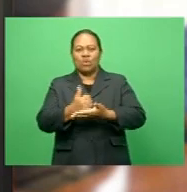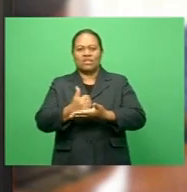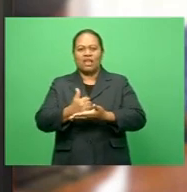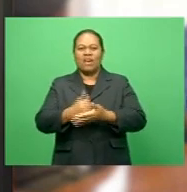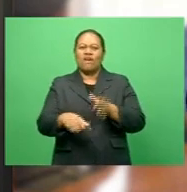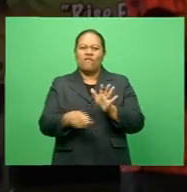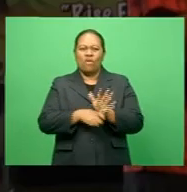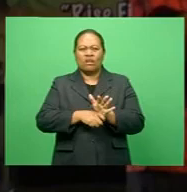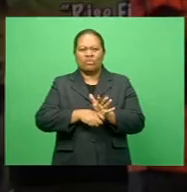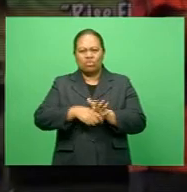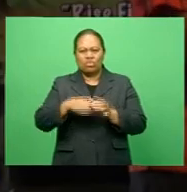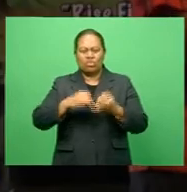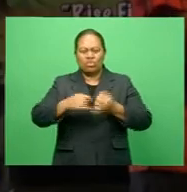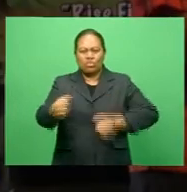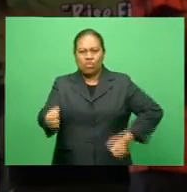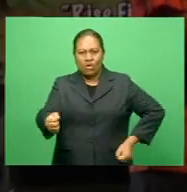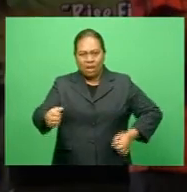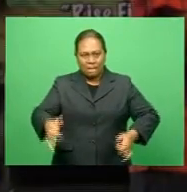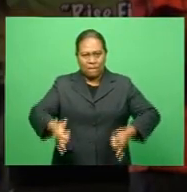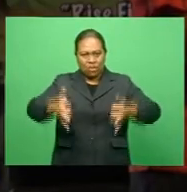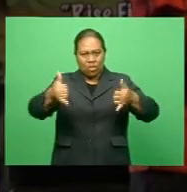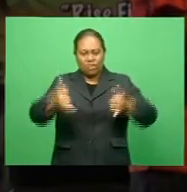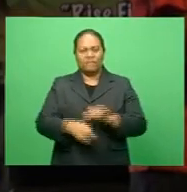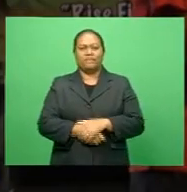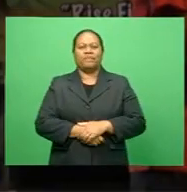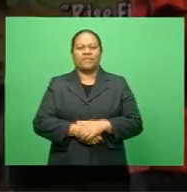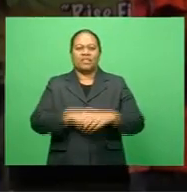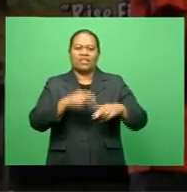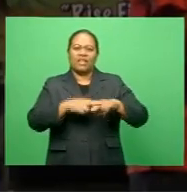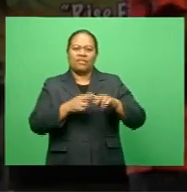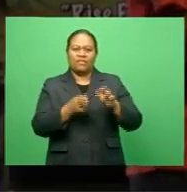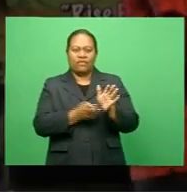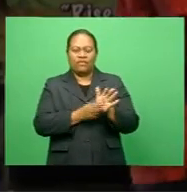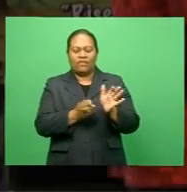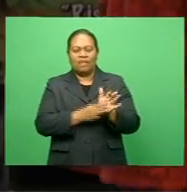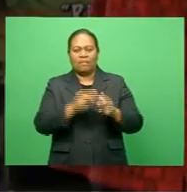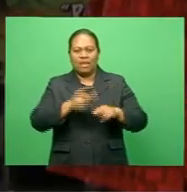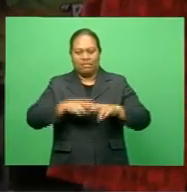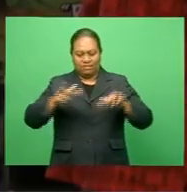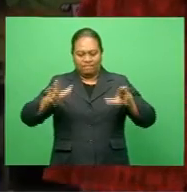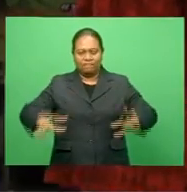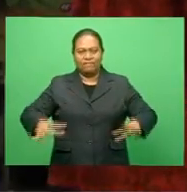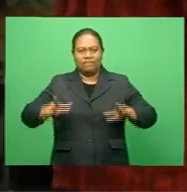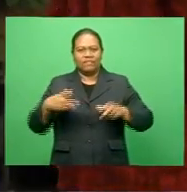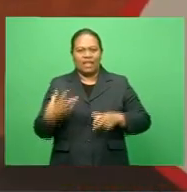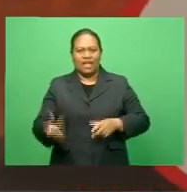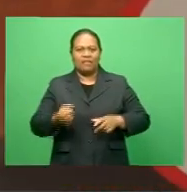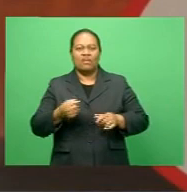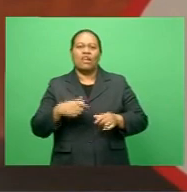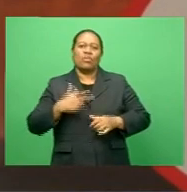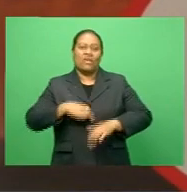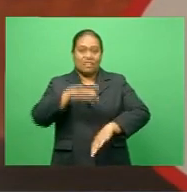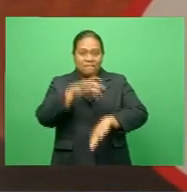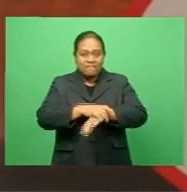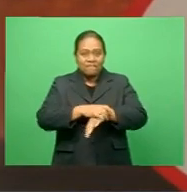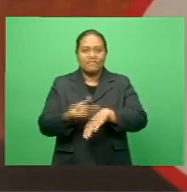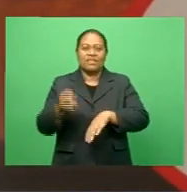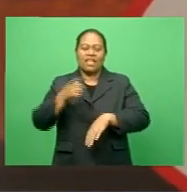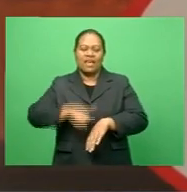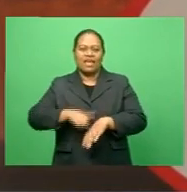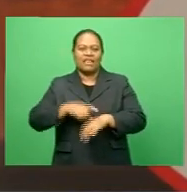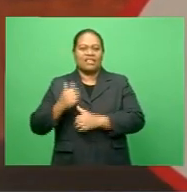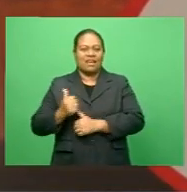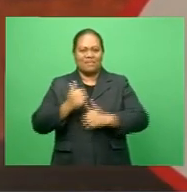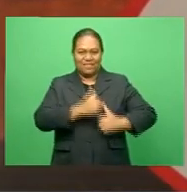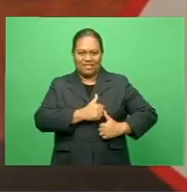Sukuna Bowl. FMF put pen to paper today after signing a memorandum of understanding with the Republic of Fiji Military Forces and